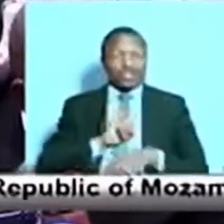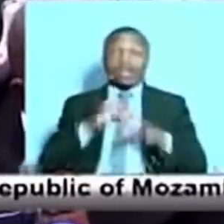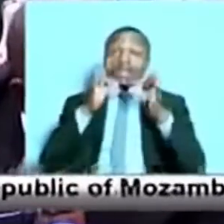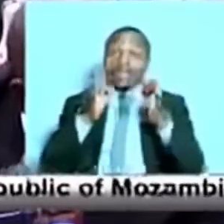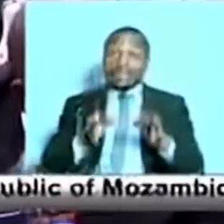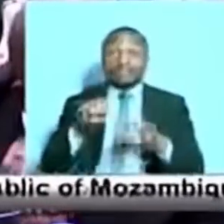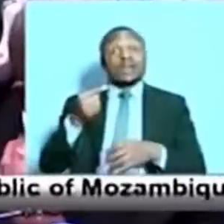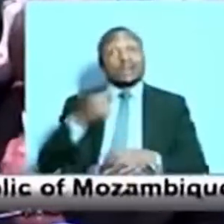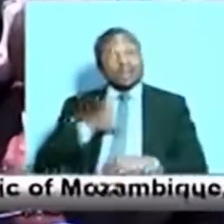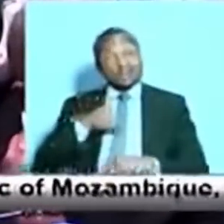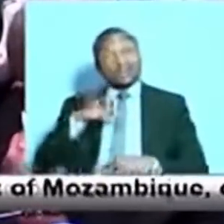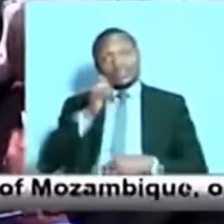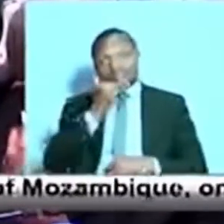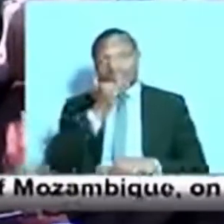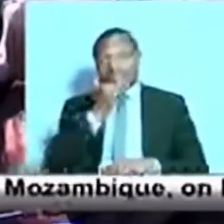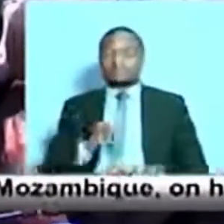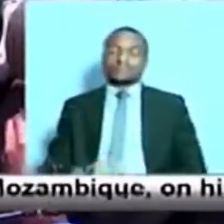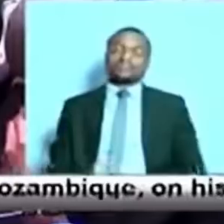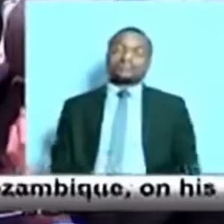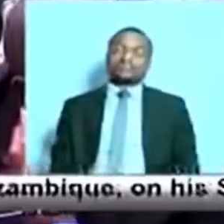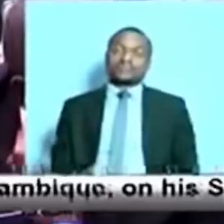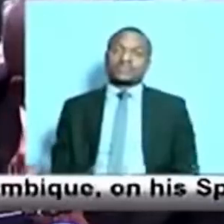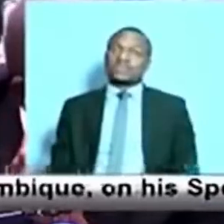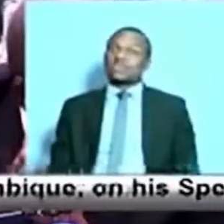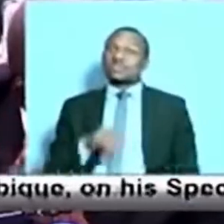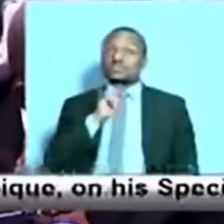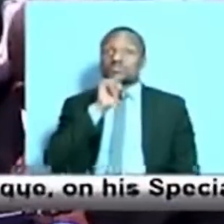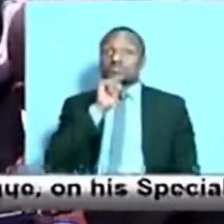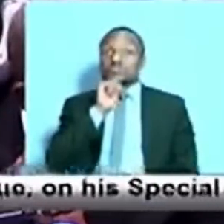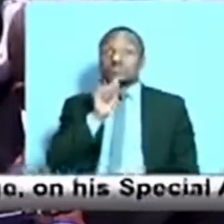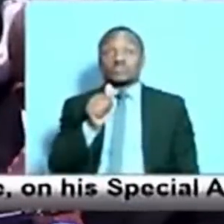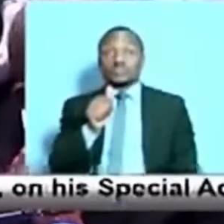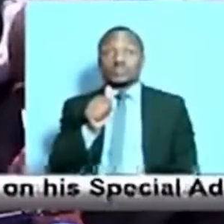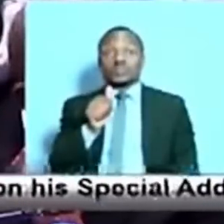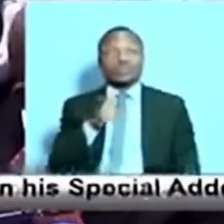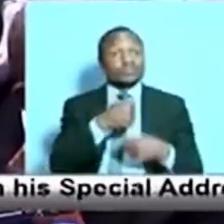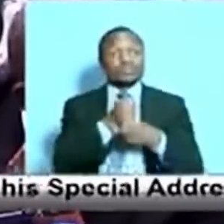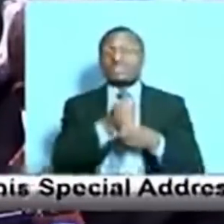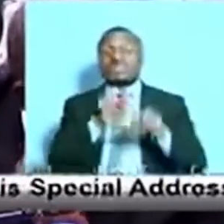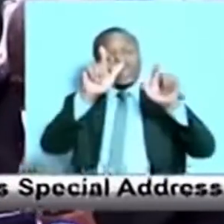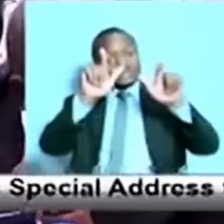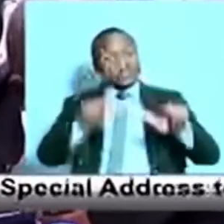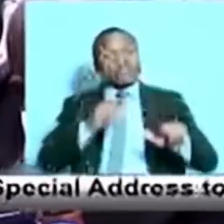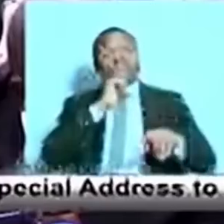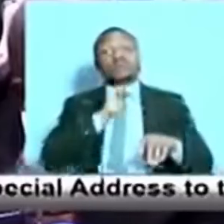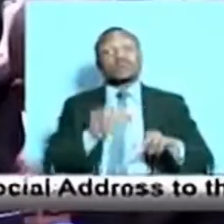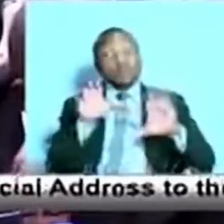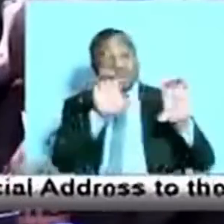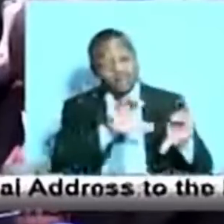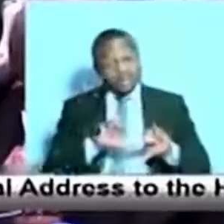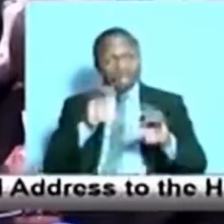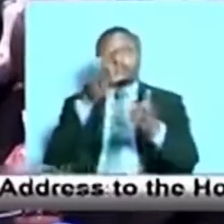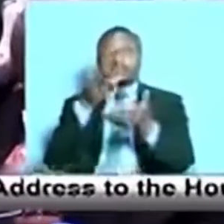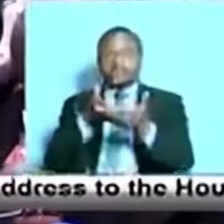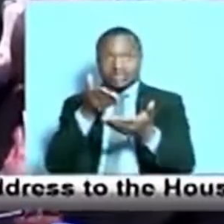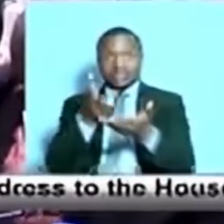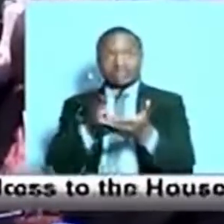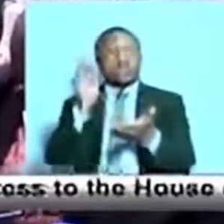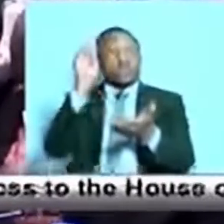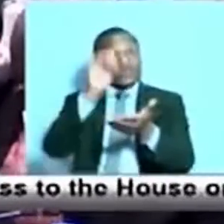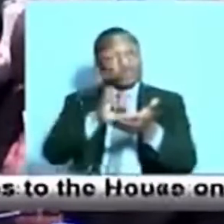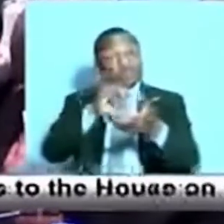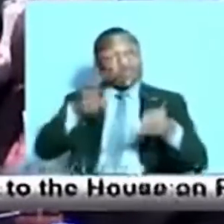have omitted or have offended. Doesn't make you a lesser man to do so. In my view, it actually puts you on a